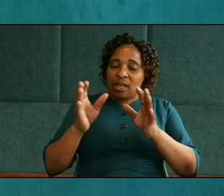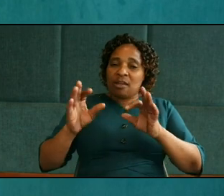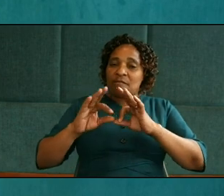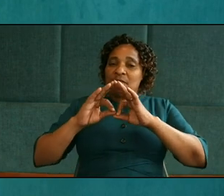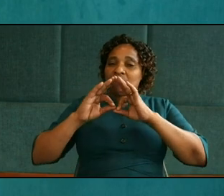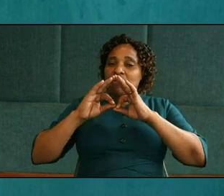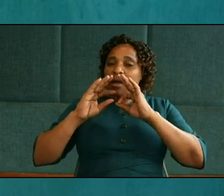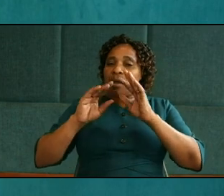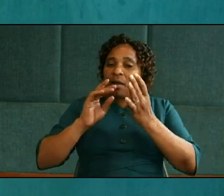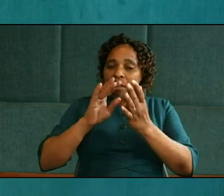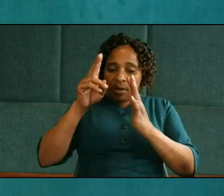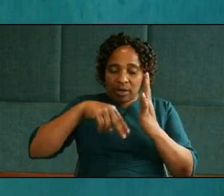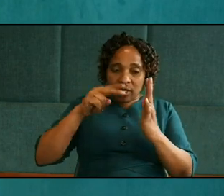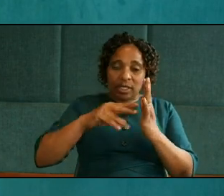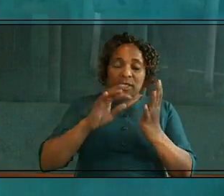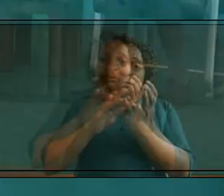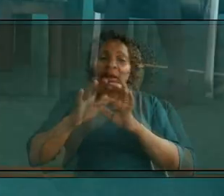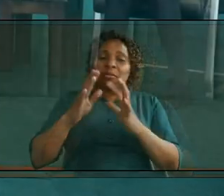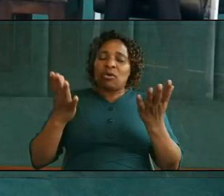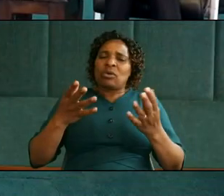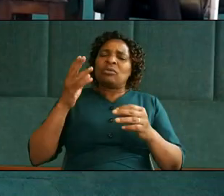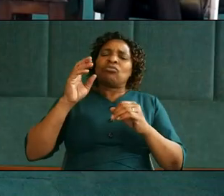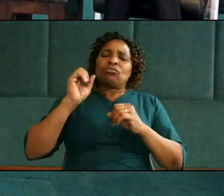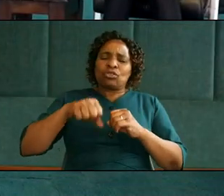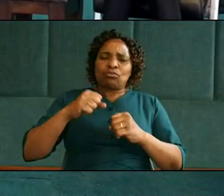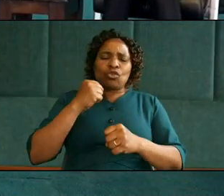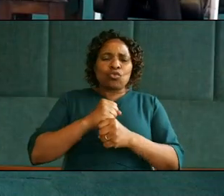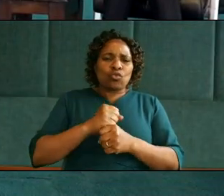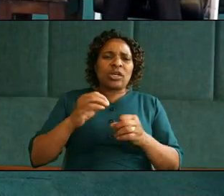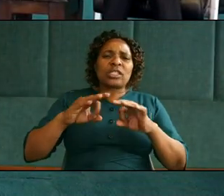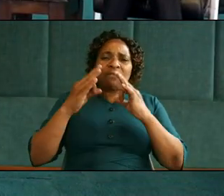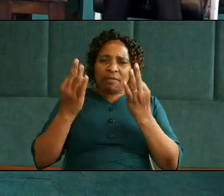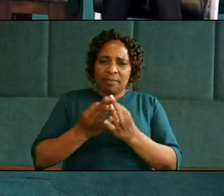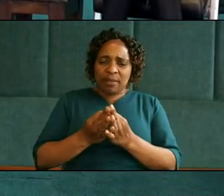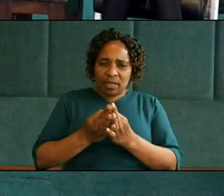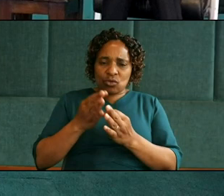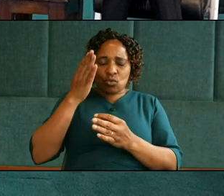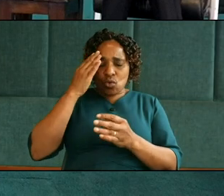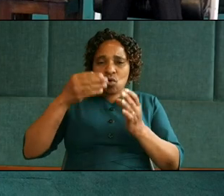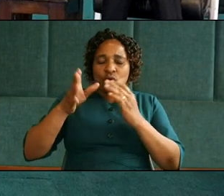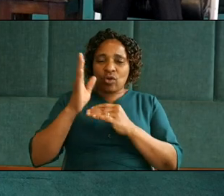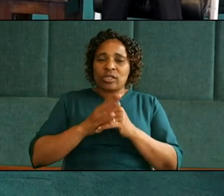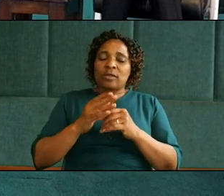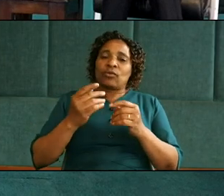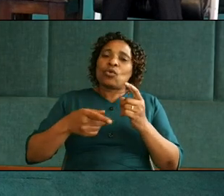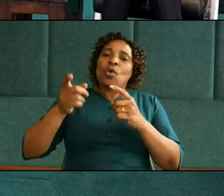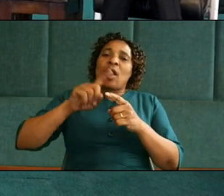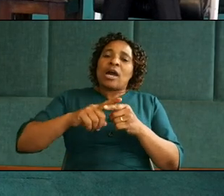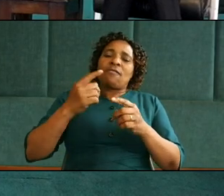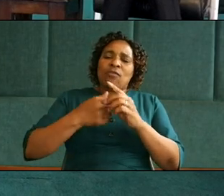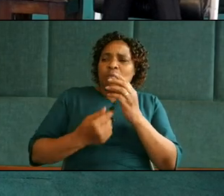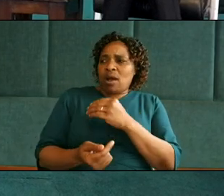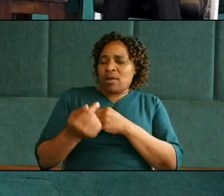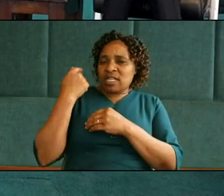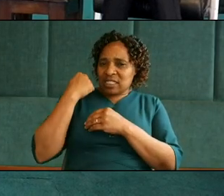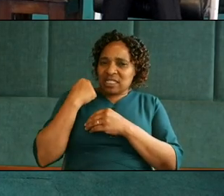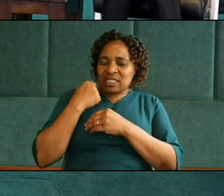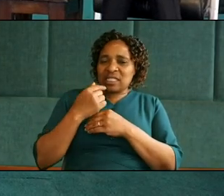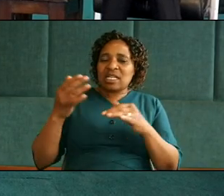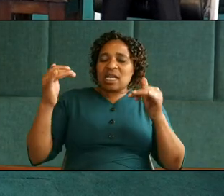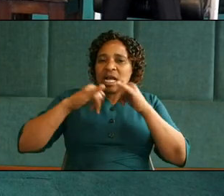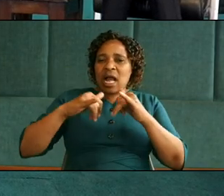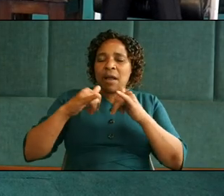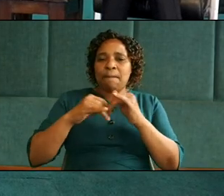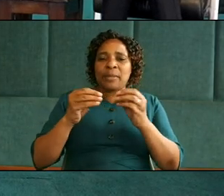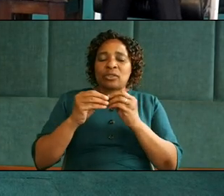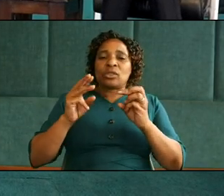to grow in God. Amen. And even just to add that, from our recently concluded camp